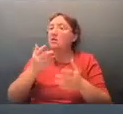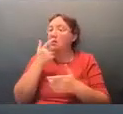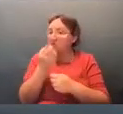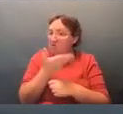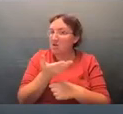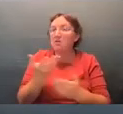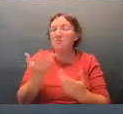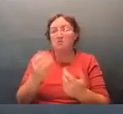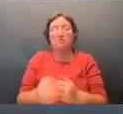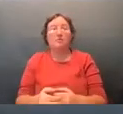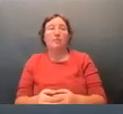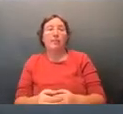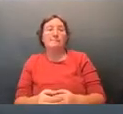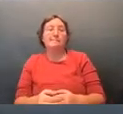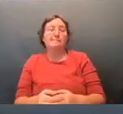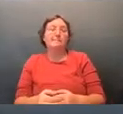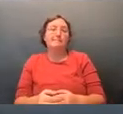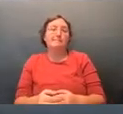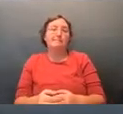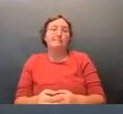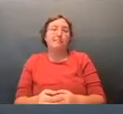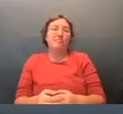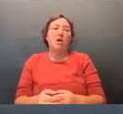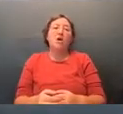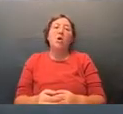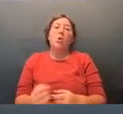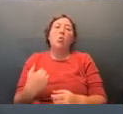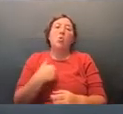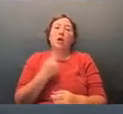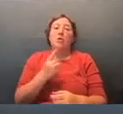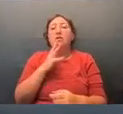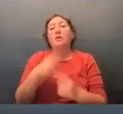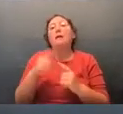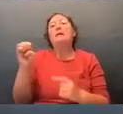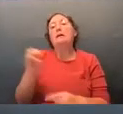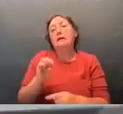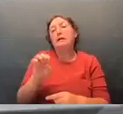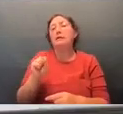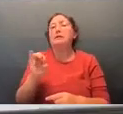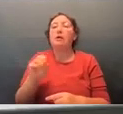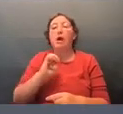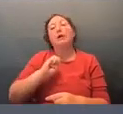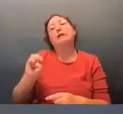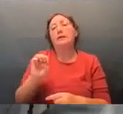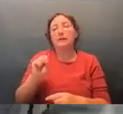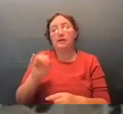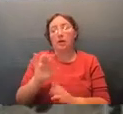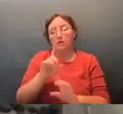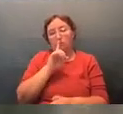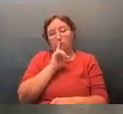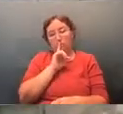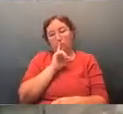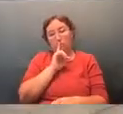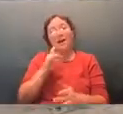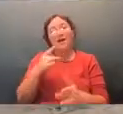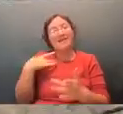some climbing. We always talk about the Eastern Sierras, but one thing we don't actually talk about too